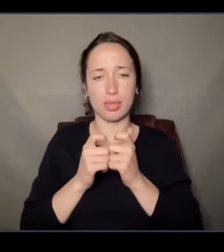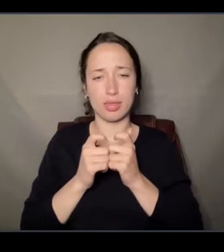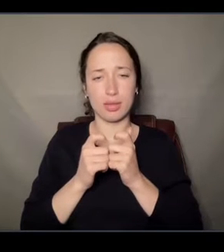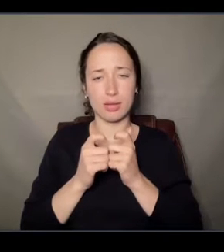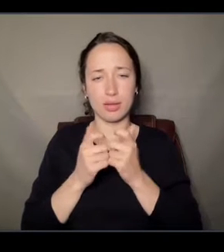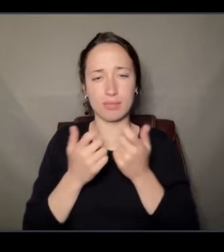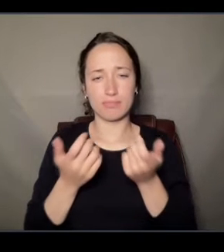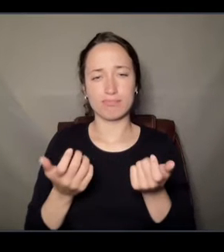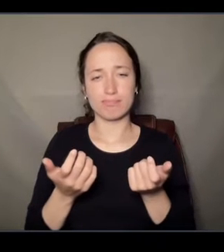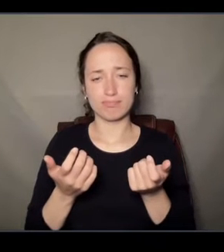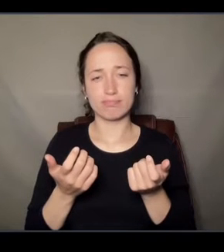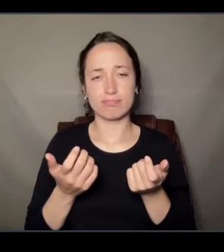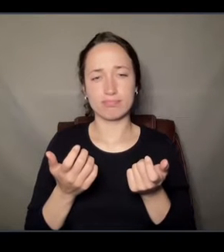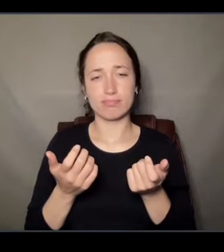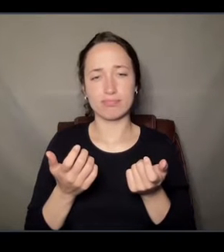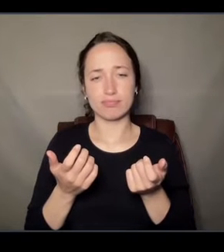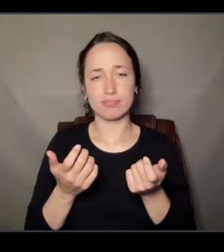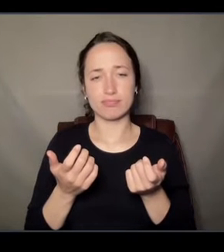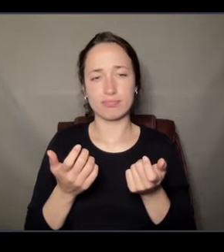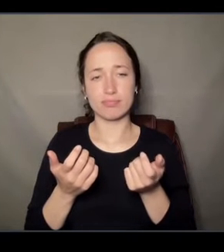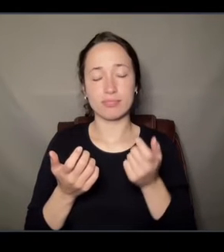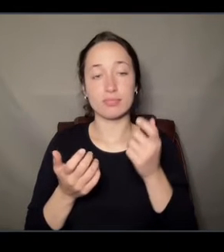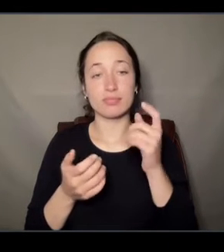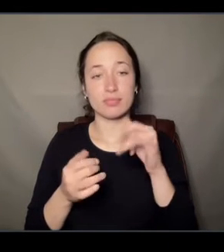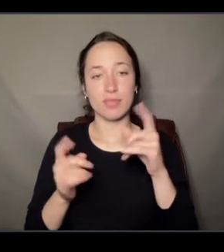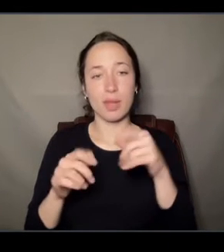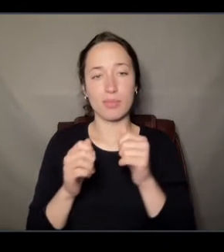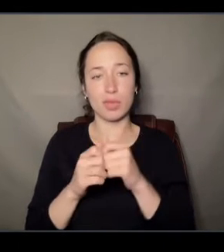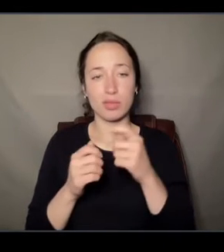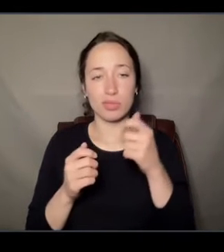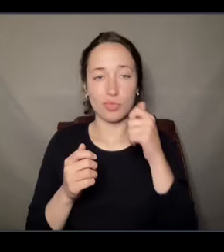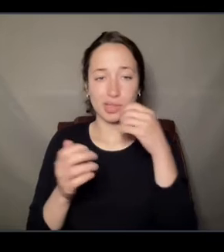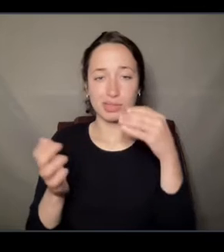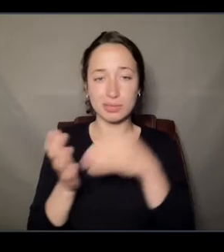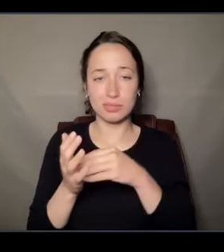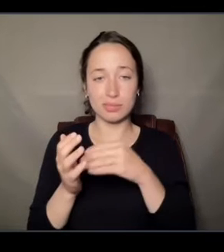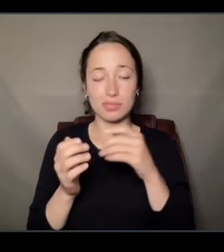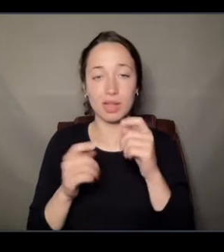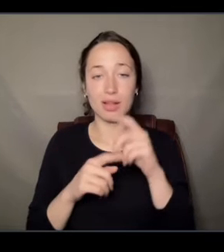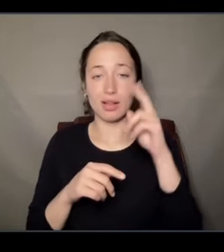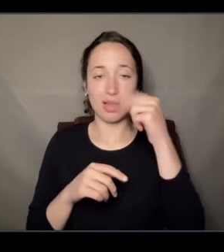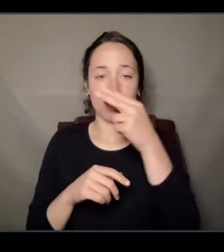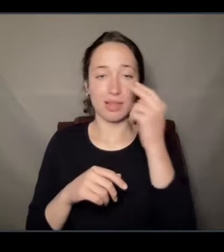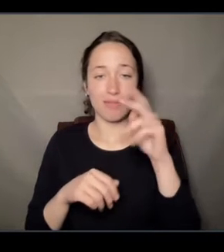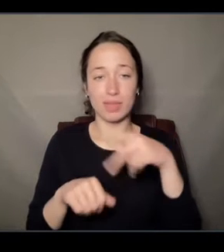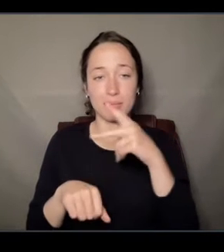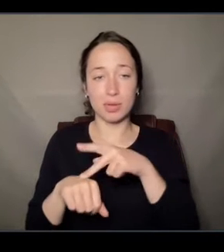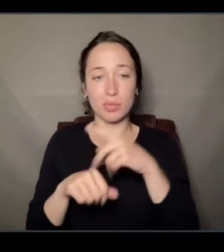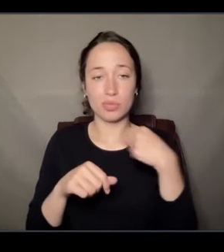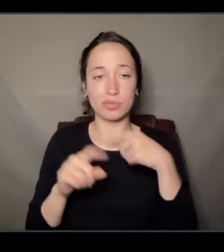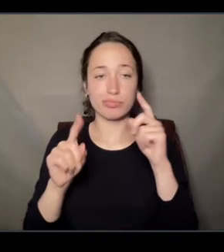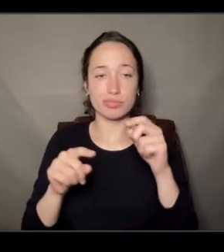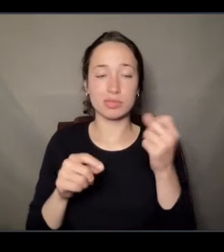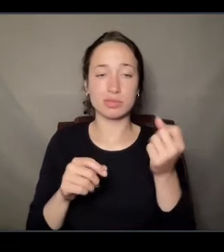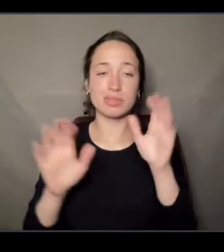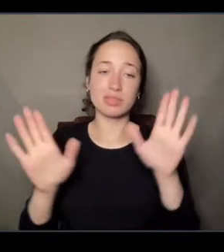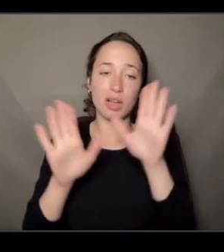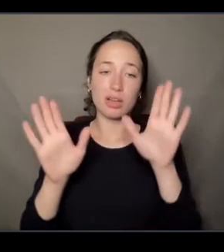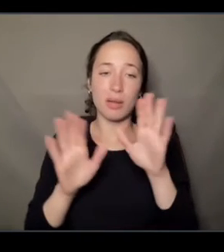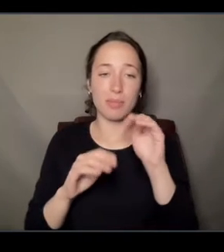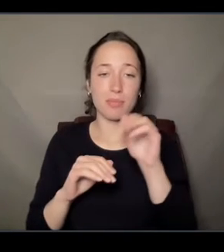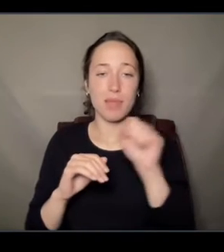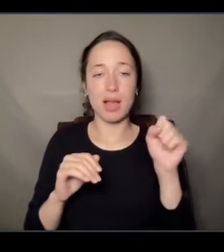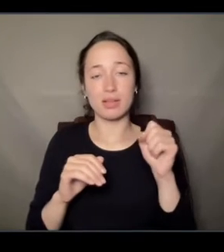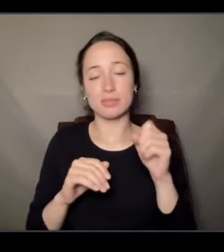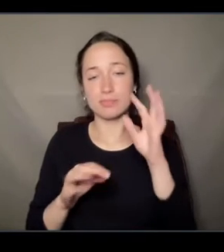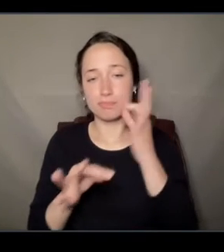humiliation, shame, and diminishment that comes with racism. As Catholic Filipinos, we attended Sunday